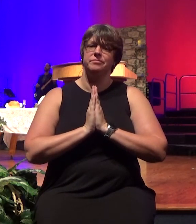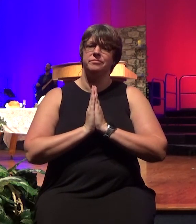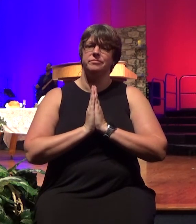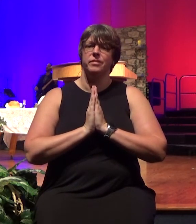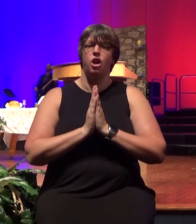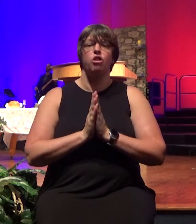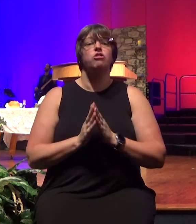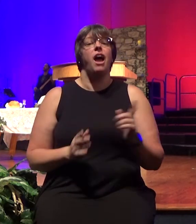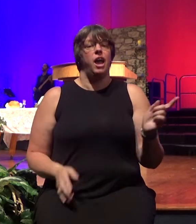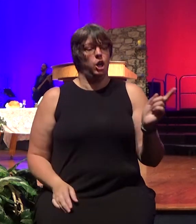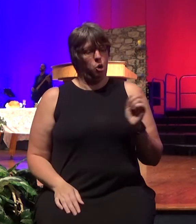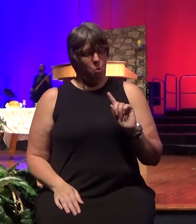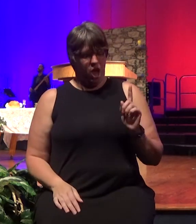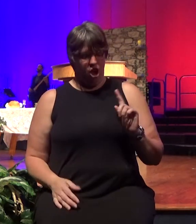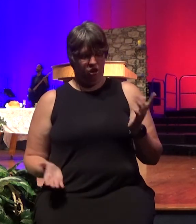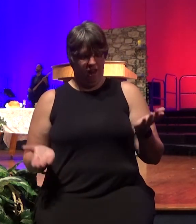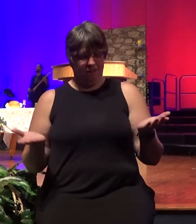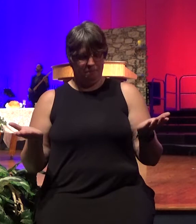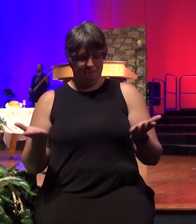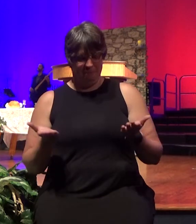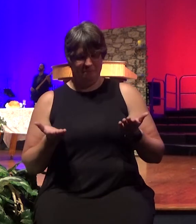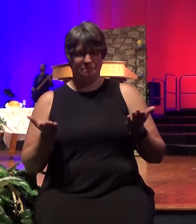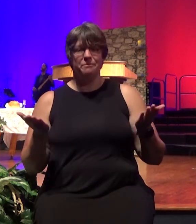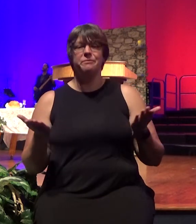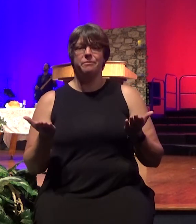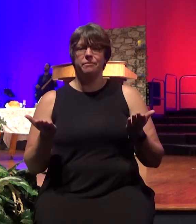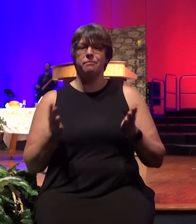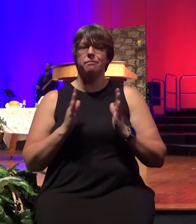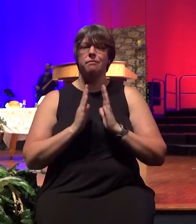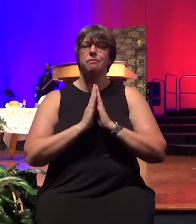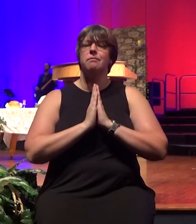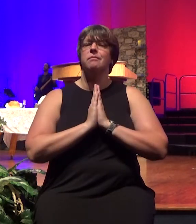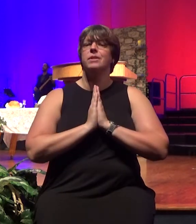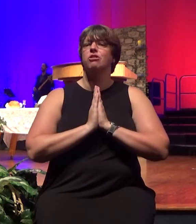am, I pray.